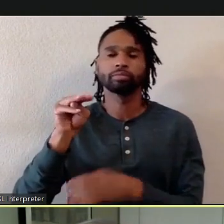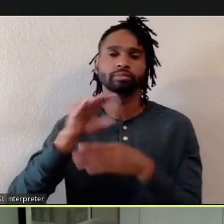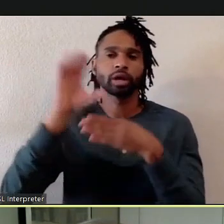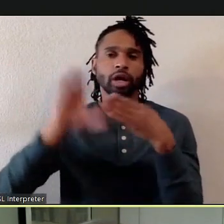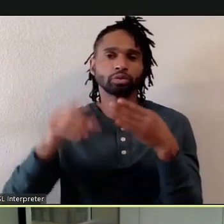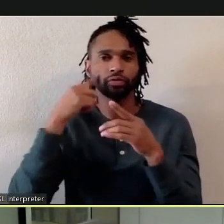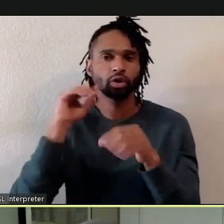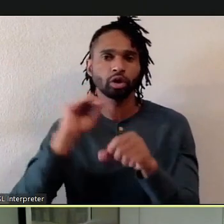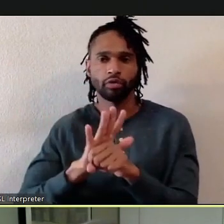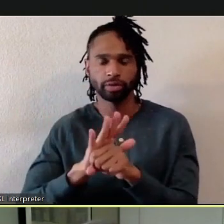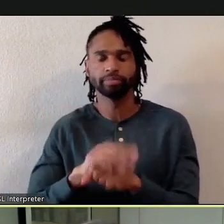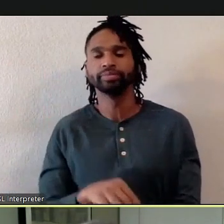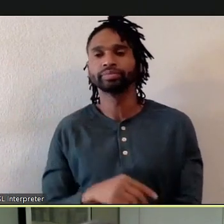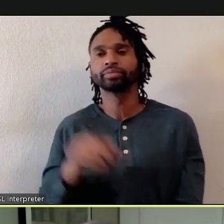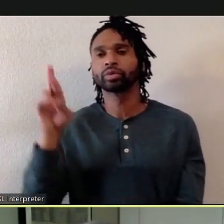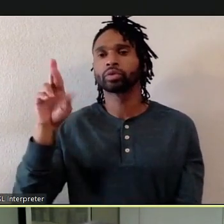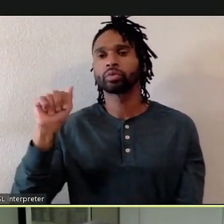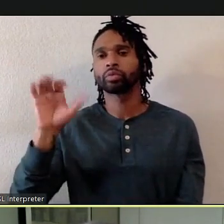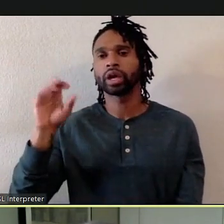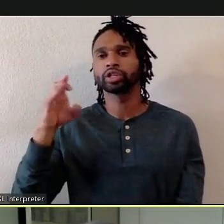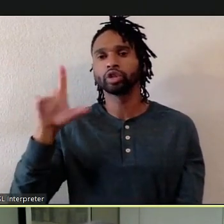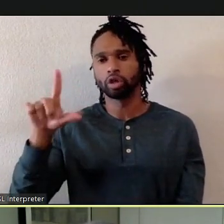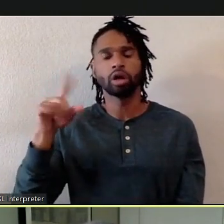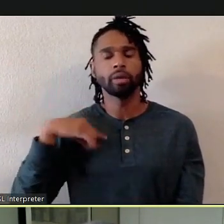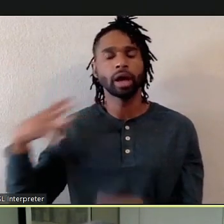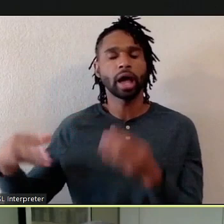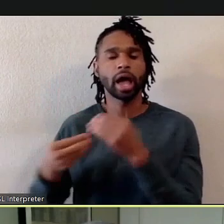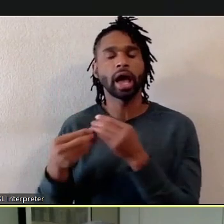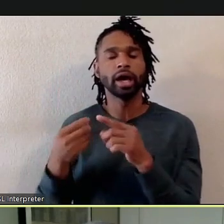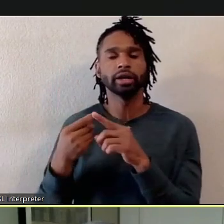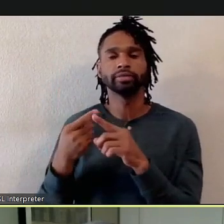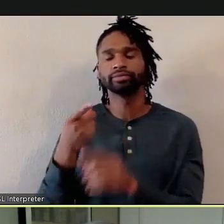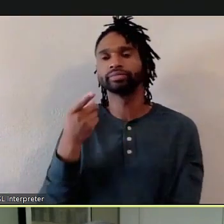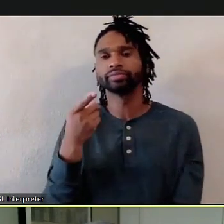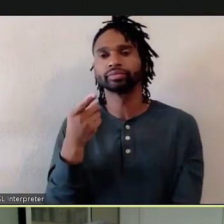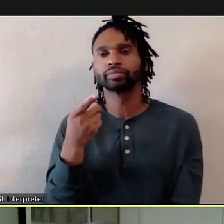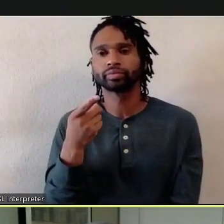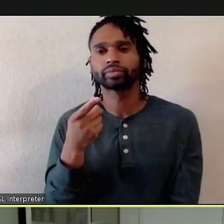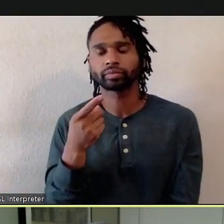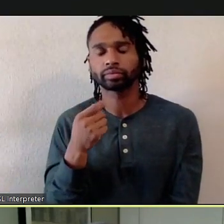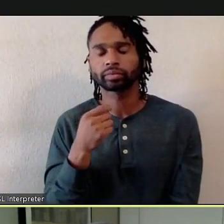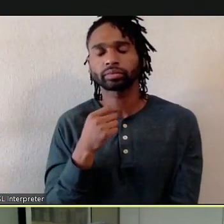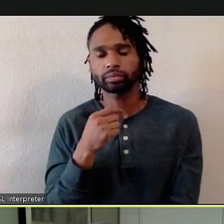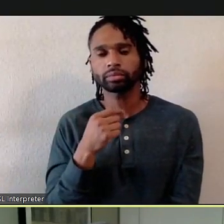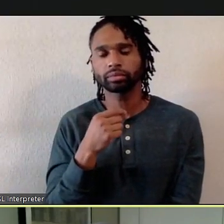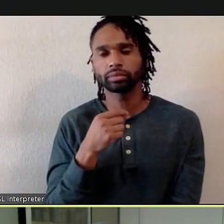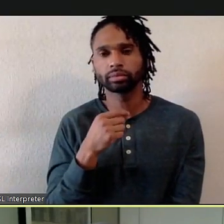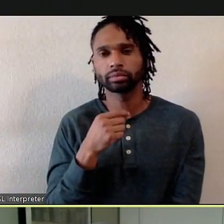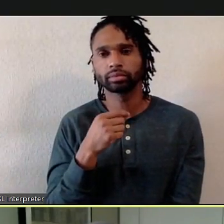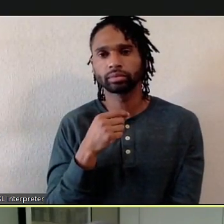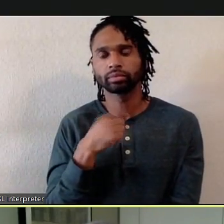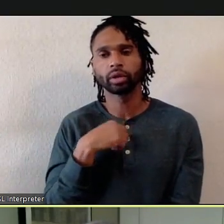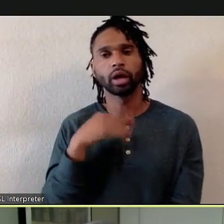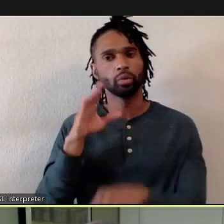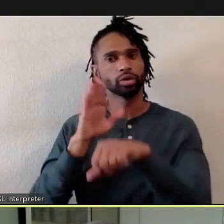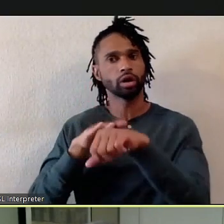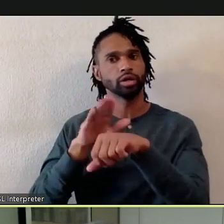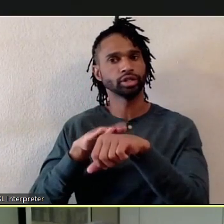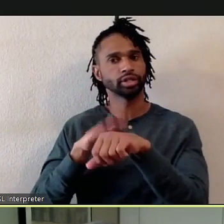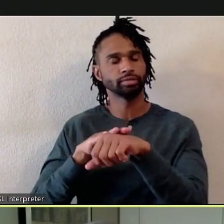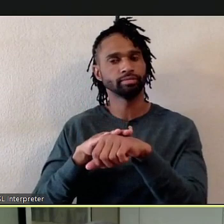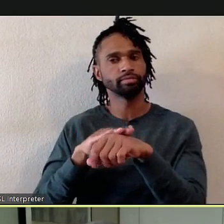This is Rachel. I would just echo what Dr. Samet said, and I would also caution interpretation